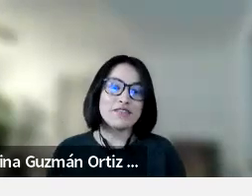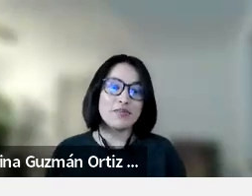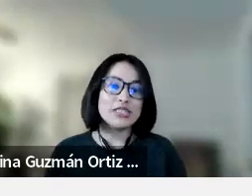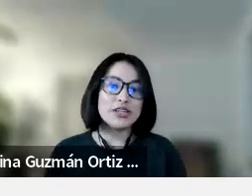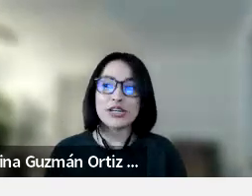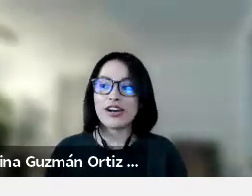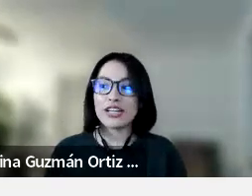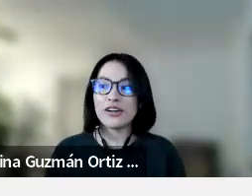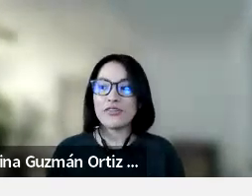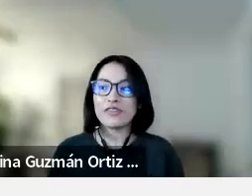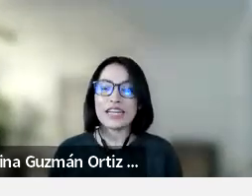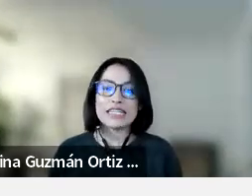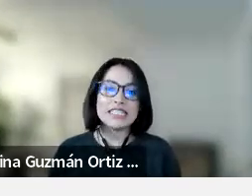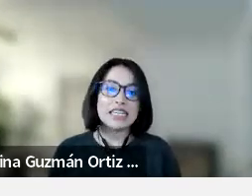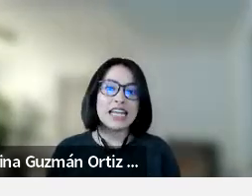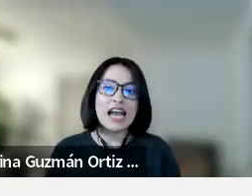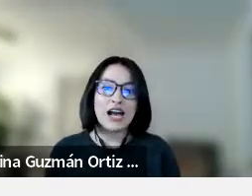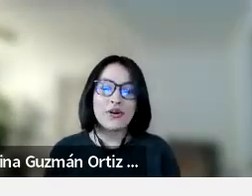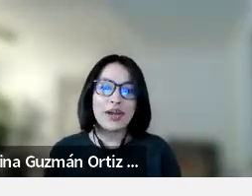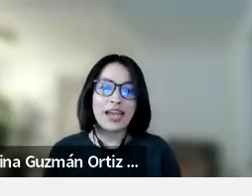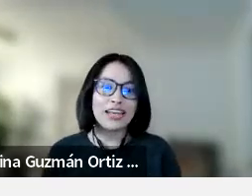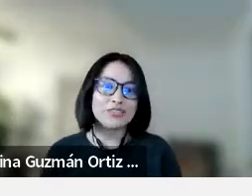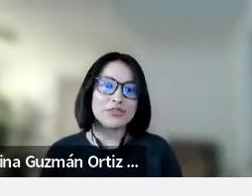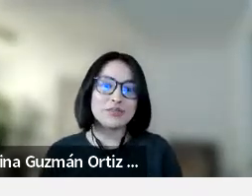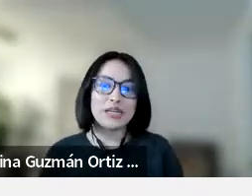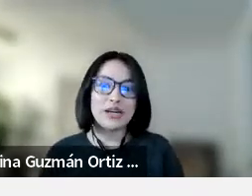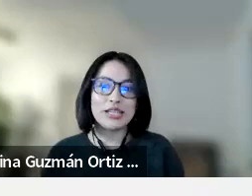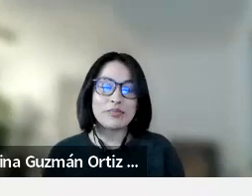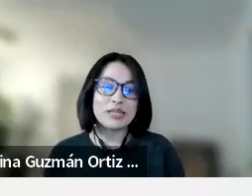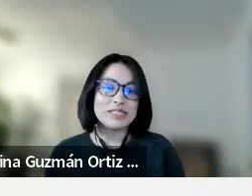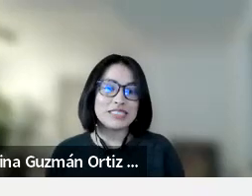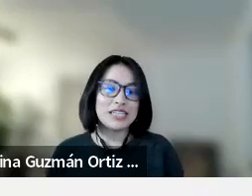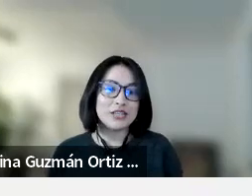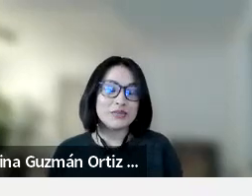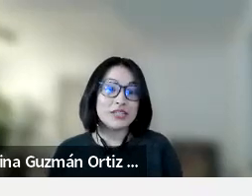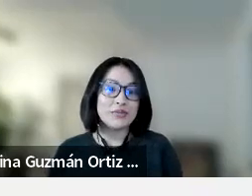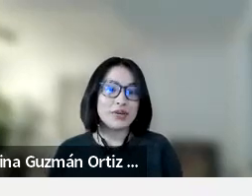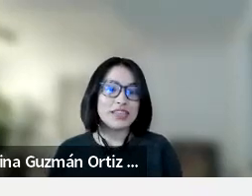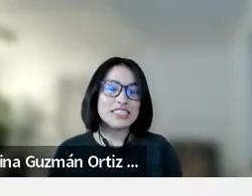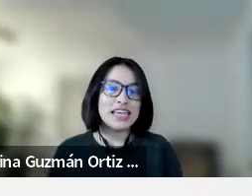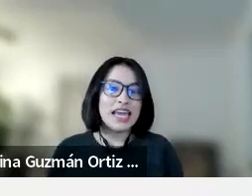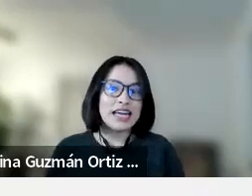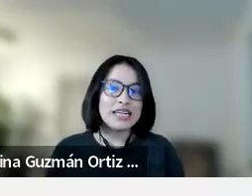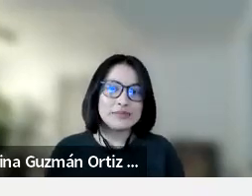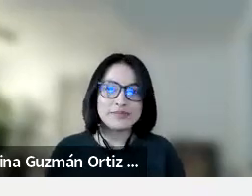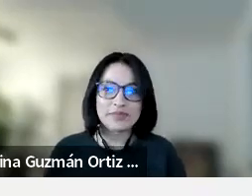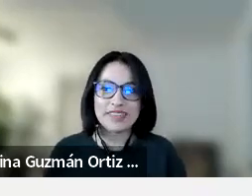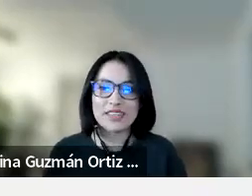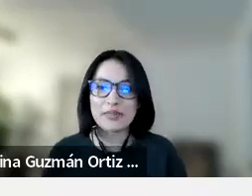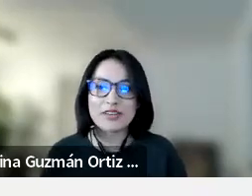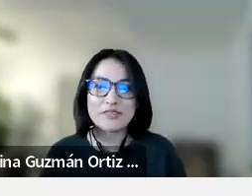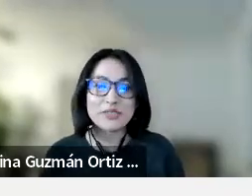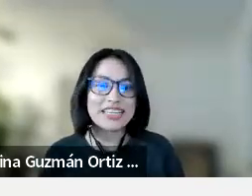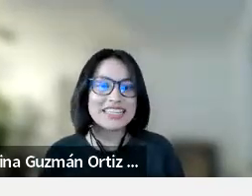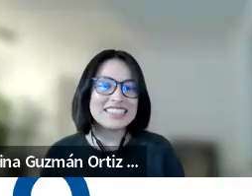with information regarding COVID-19. I'll go ahead and introduce my colleague, Miriam Cecilia, who's here with us.